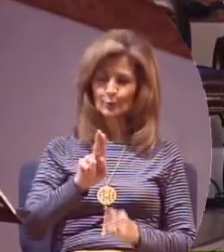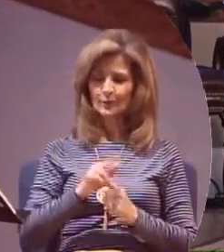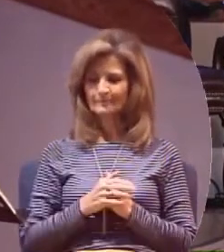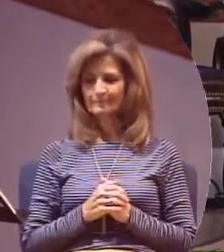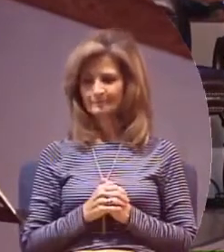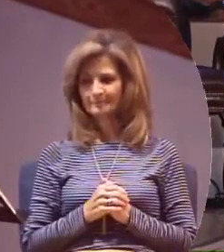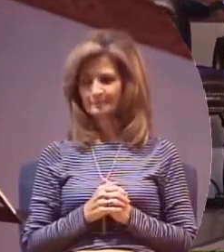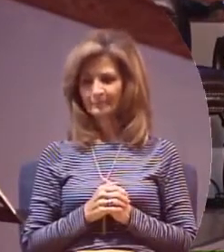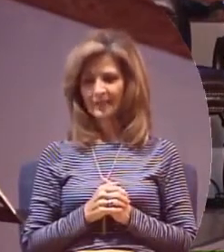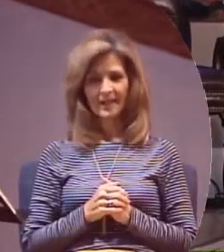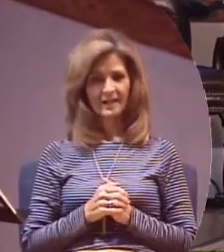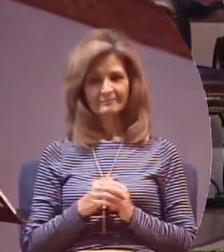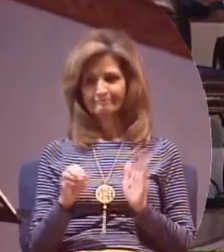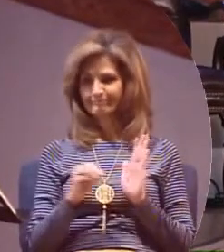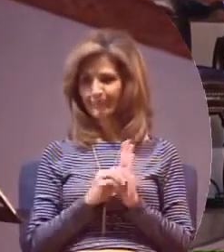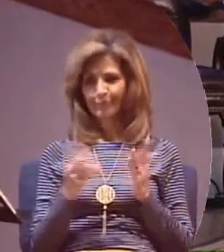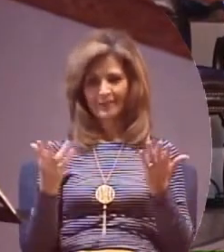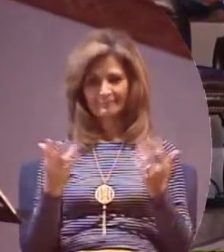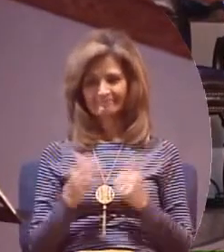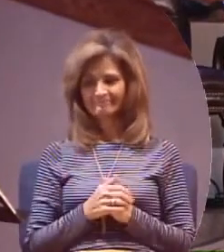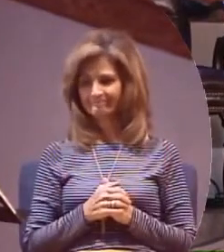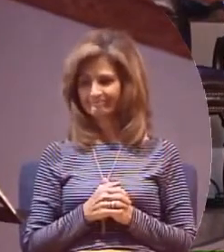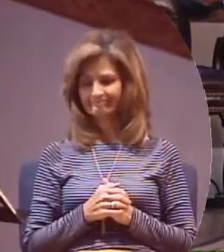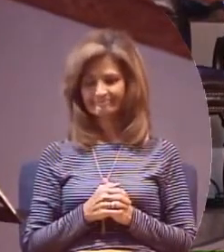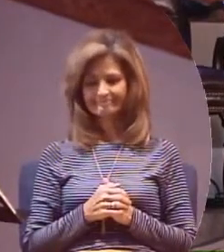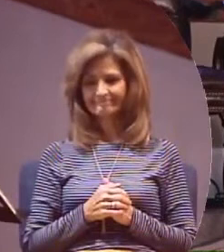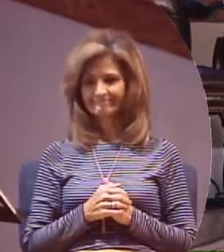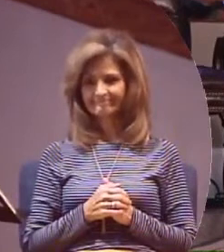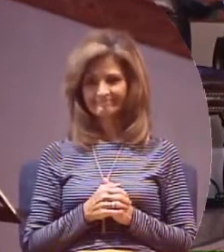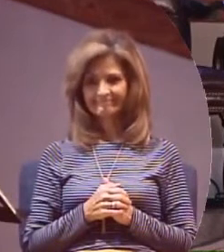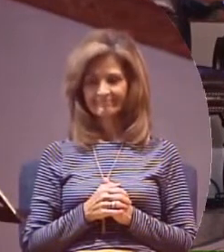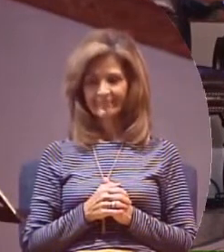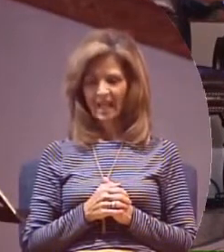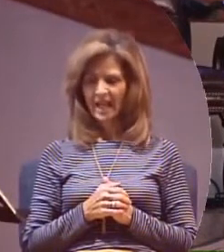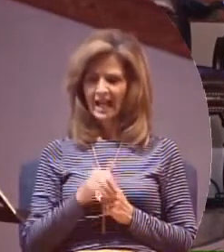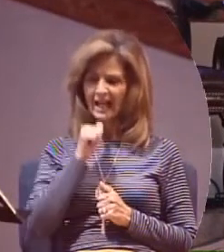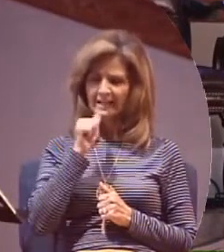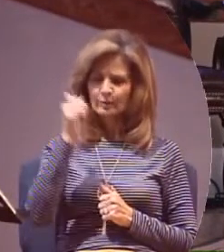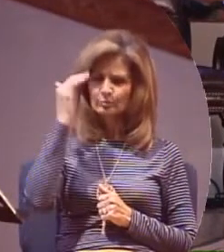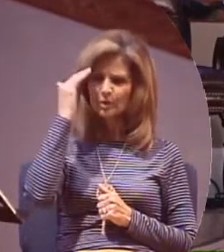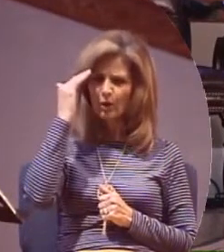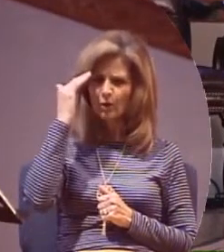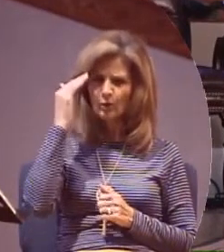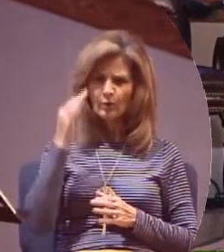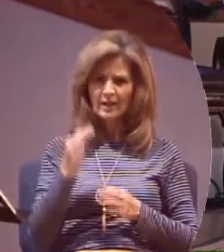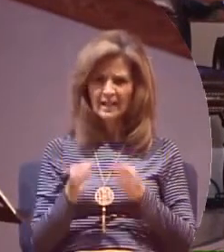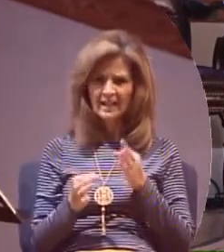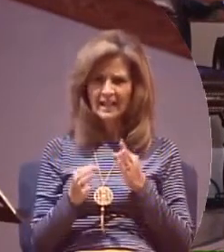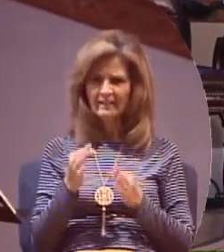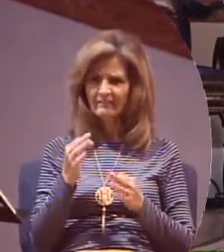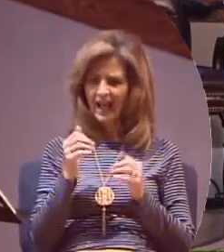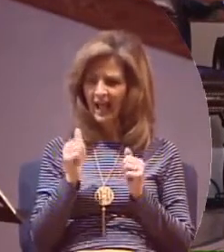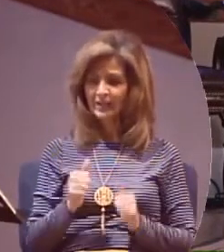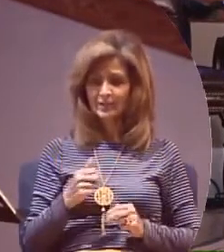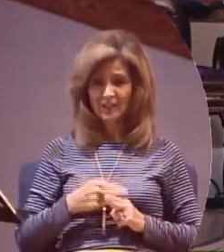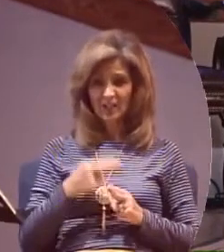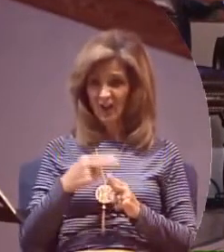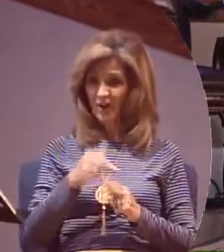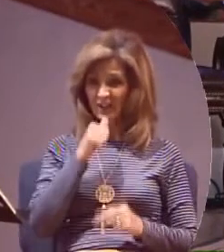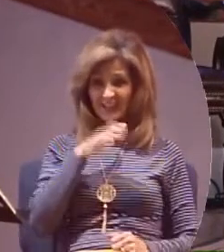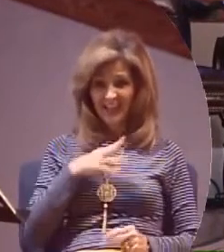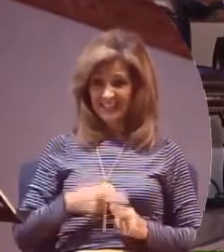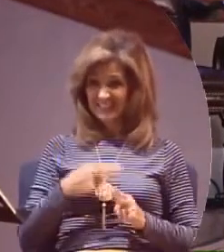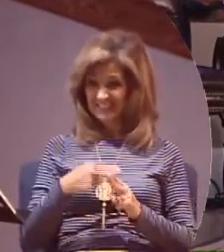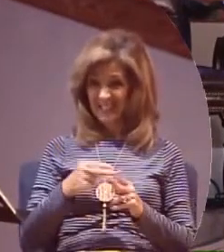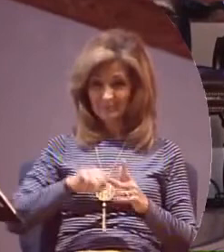U. No ladies in the Bible whose name. In fact, I don't even know if I can call a lady's name that begins with